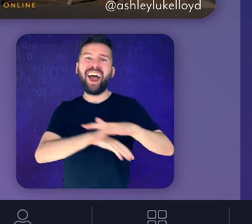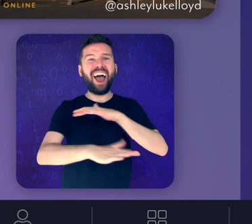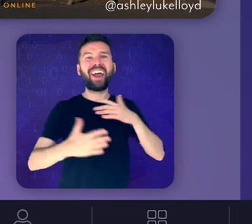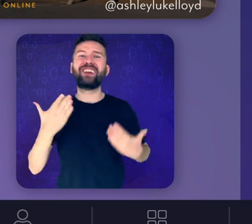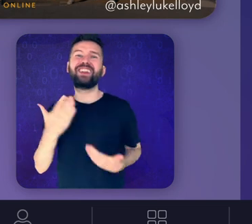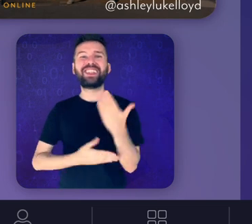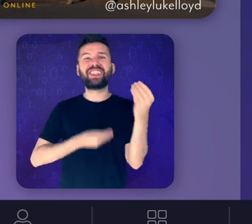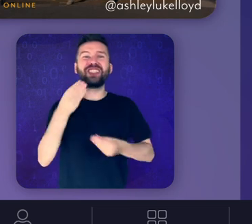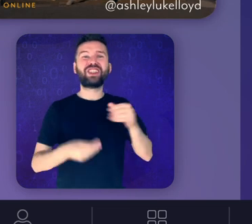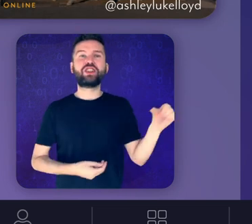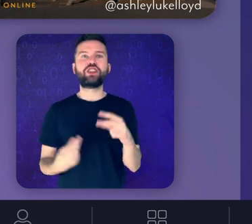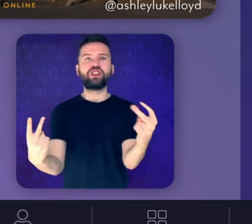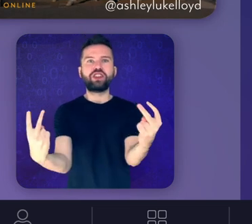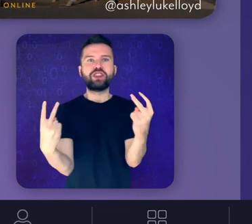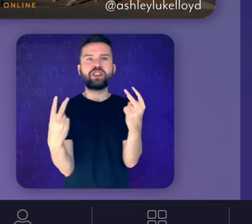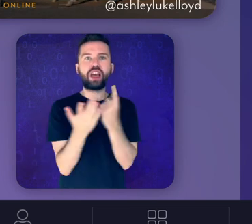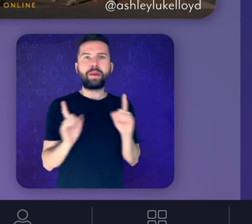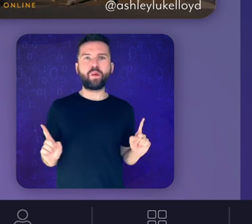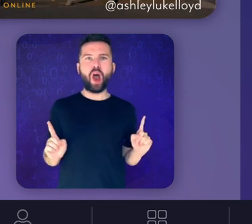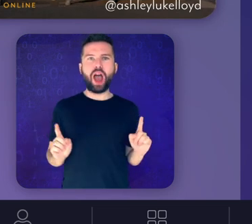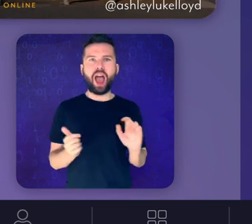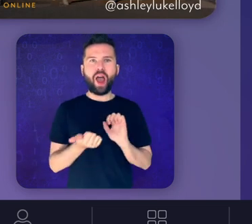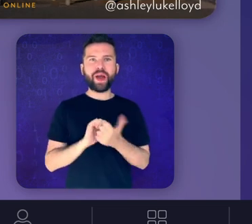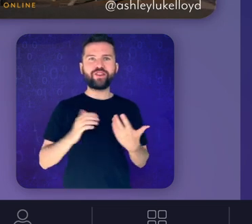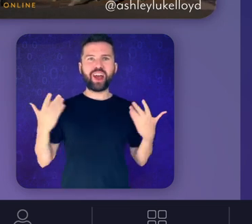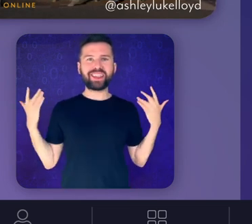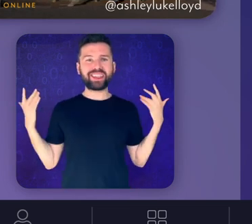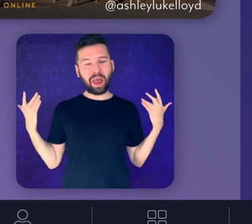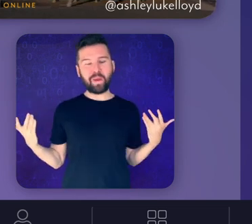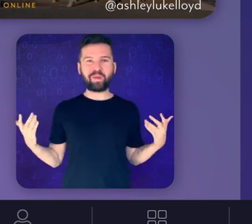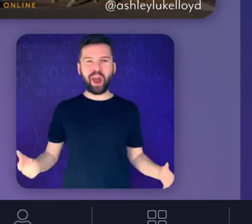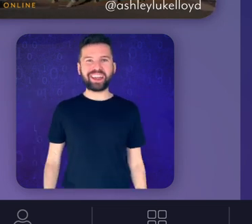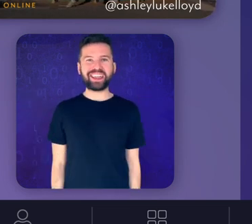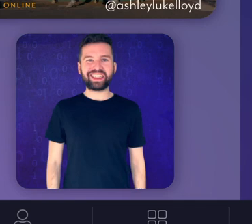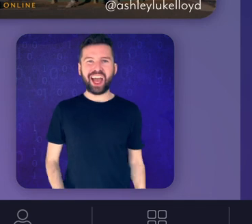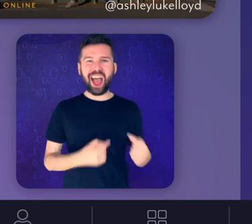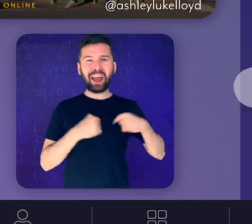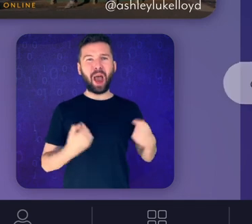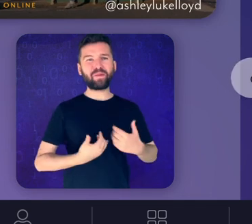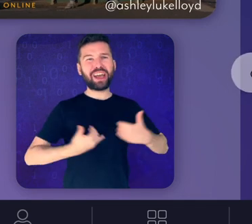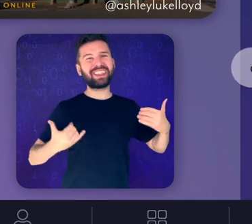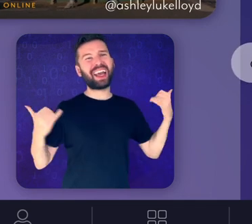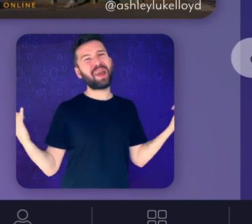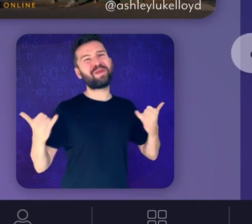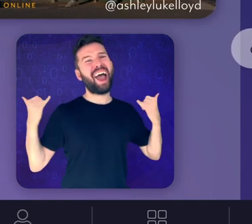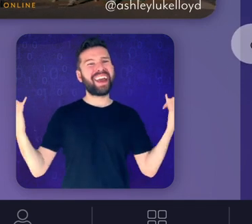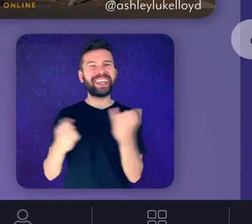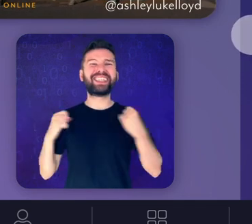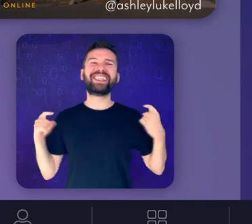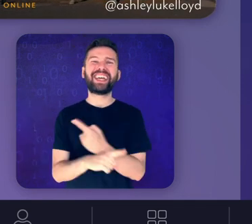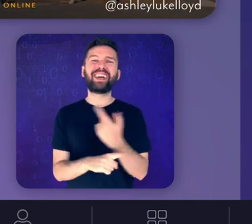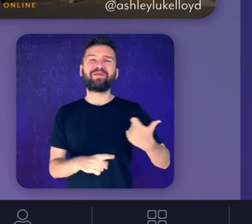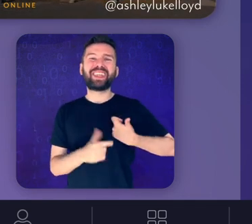sister, mother. Listen to this brand new story about friends and bodies.